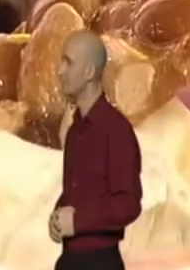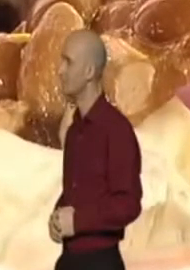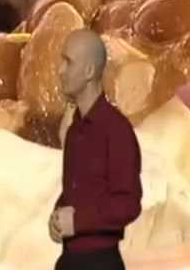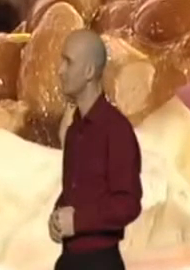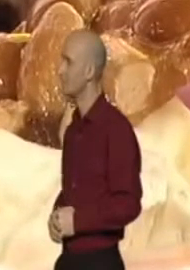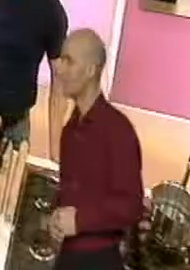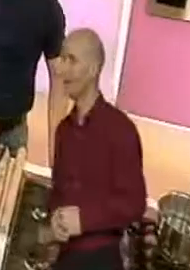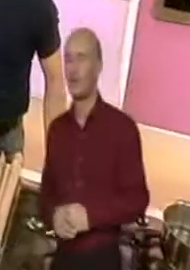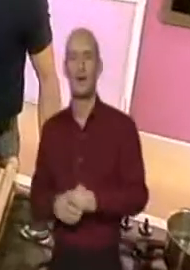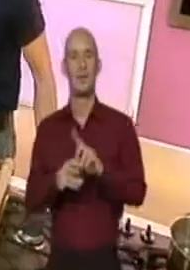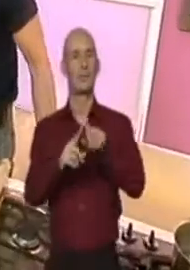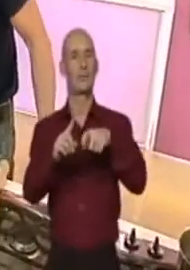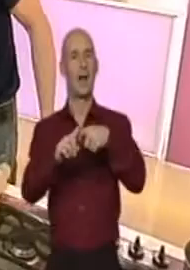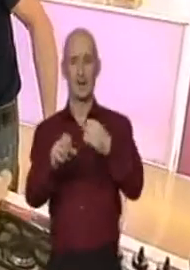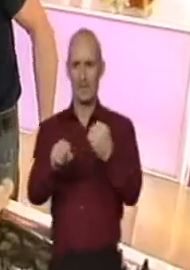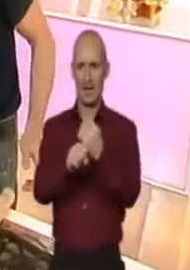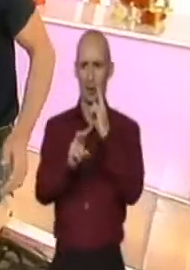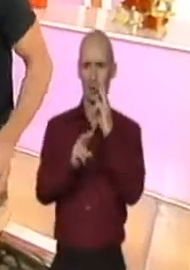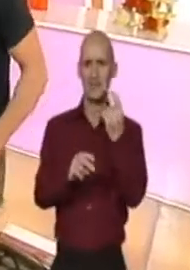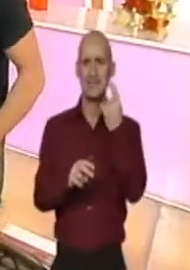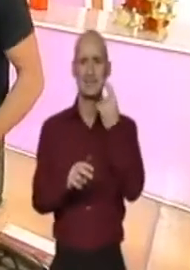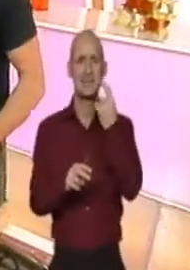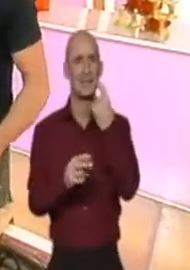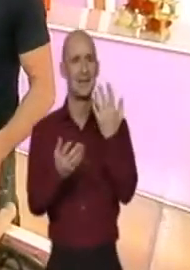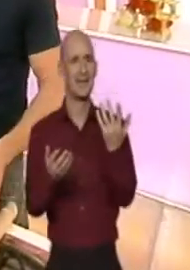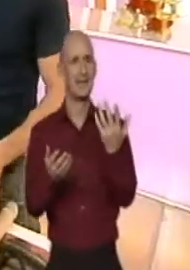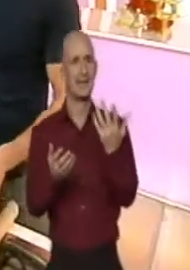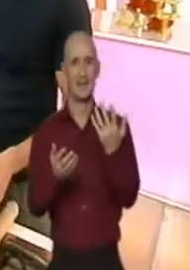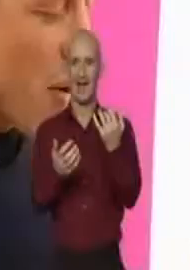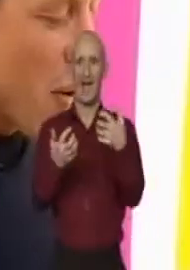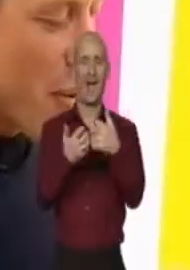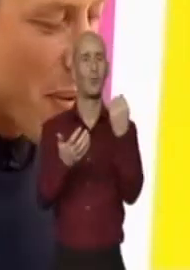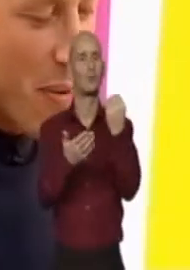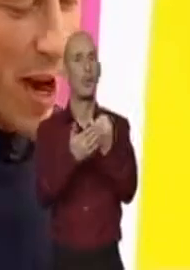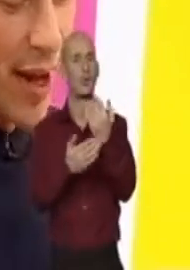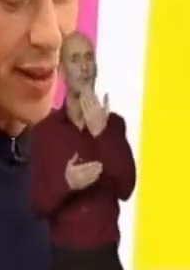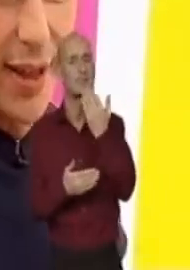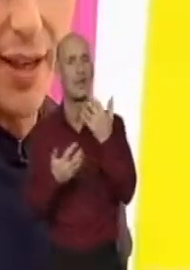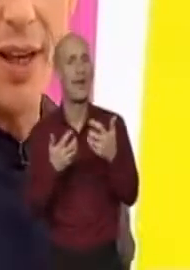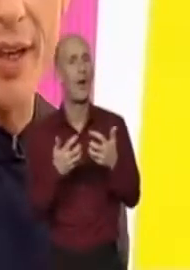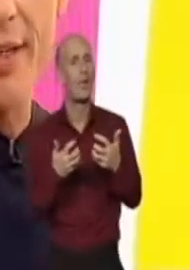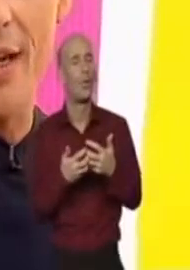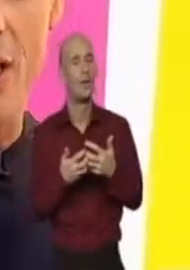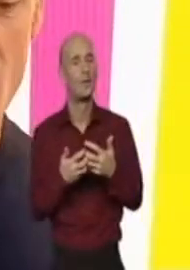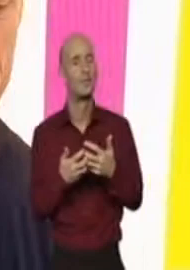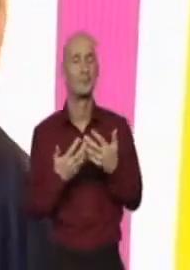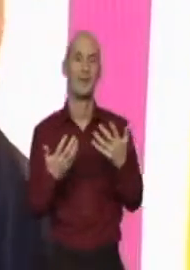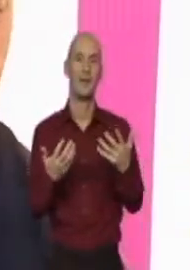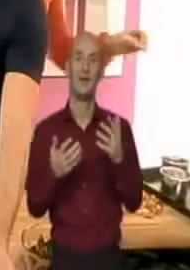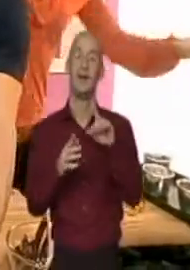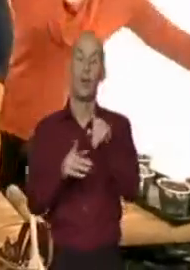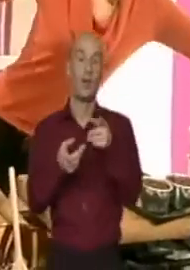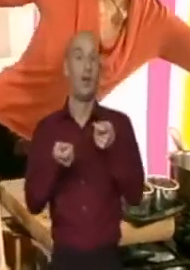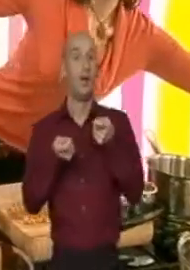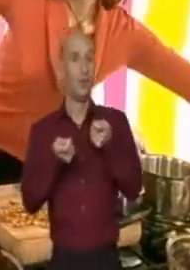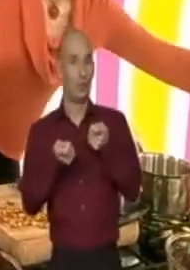Frank, you make it look so easy, but where would we mere mortals go wrong with this dish? Where could we go wrong? Well, with this I think dish? It's actually all in the cooking.